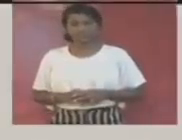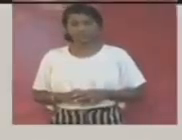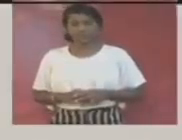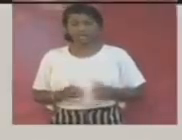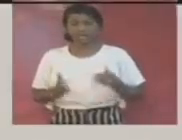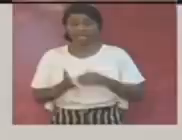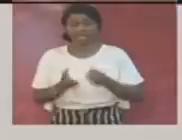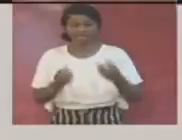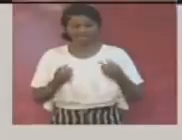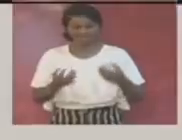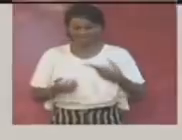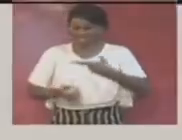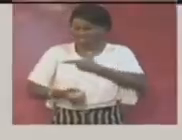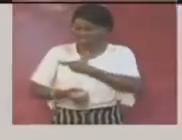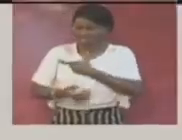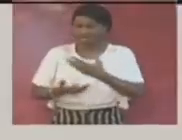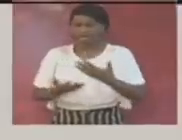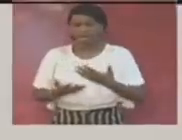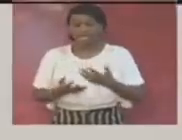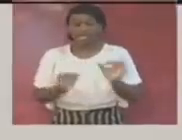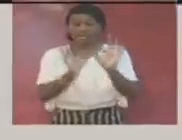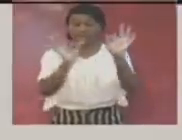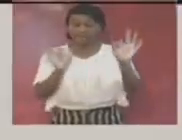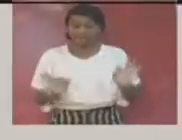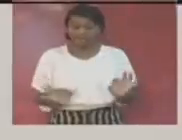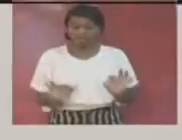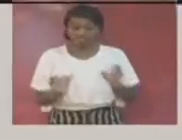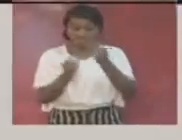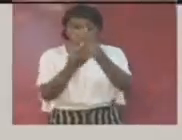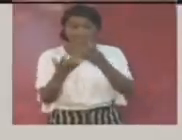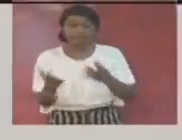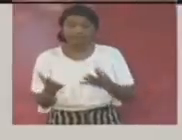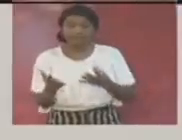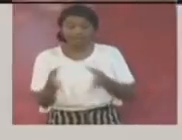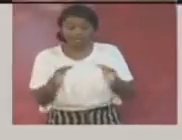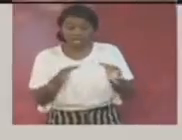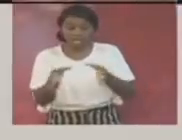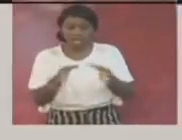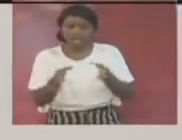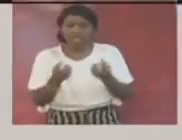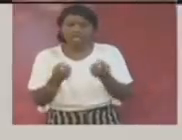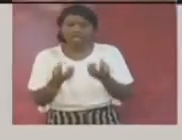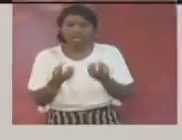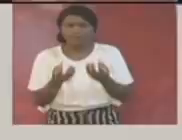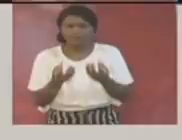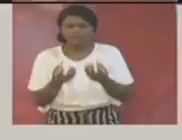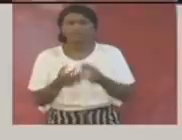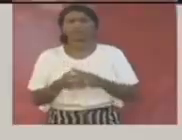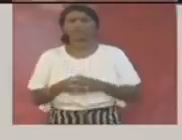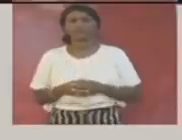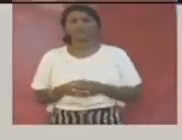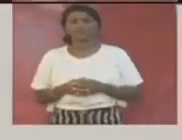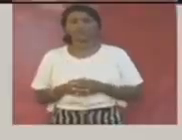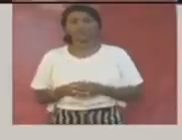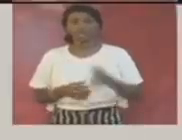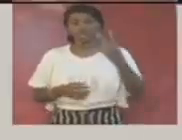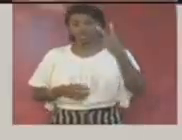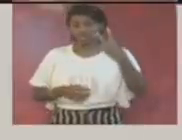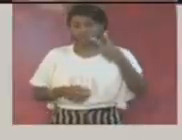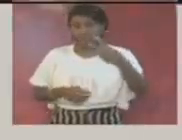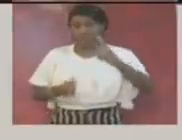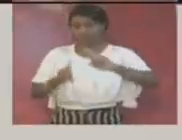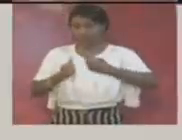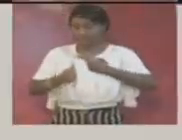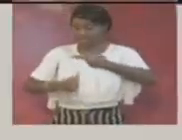dosage, and we will be sticking to the manufacturer's specification with regards to dosage if we are using this vaccine, which is 2 vaccines